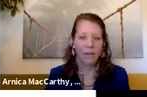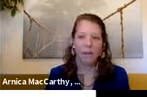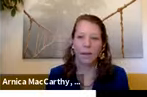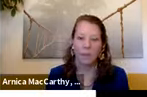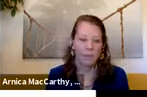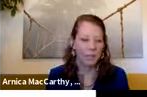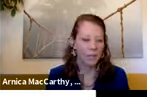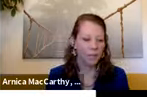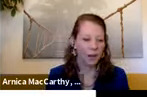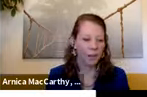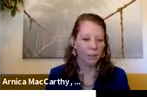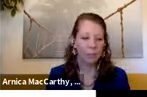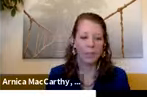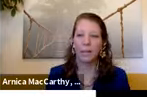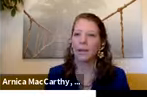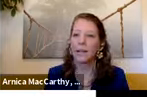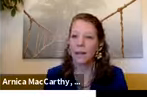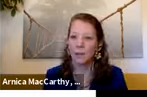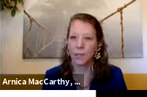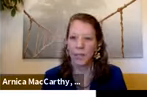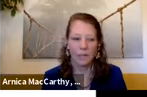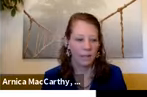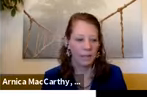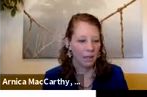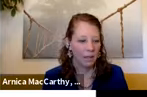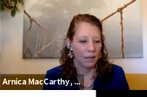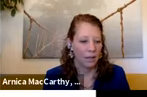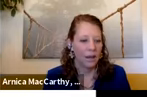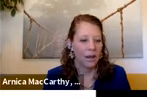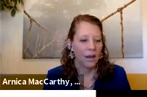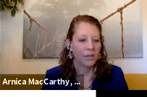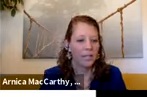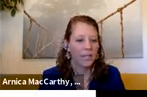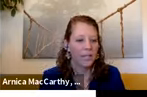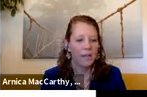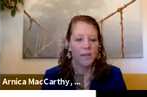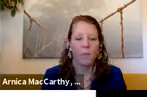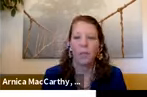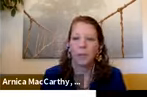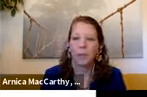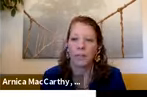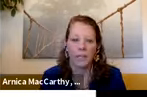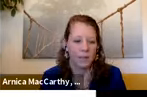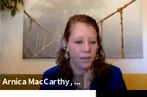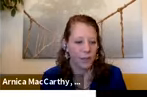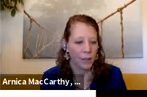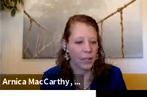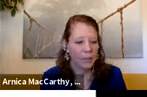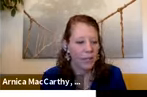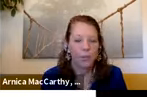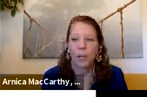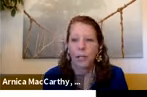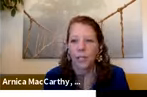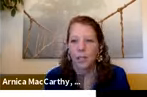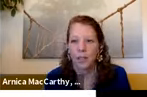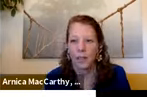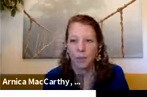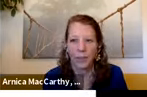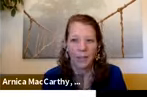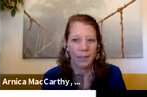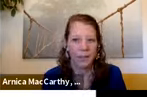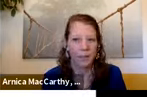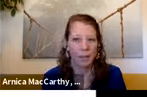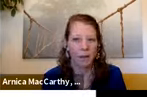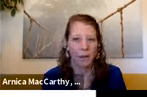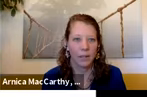McCarthy. I'm a senior environmental planner at Caltrans. I oversee the environmental process for transportation projects in